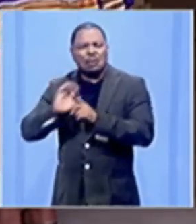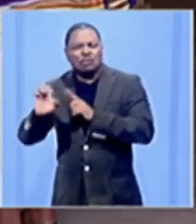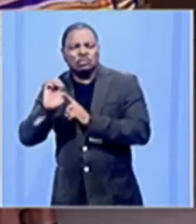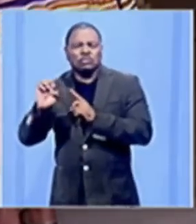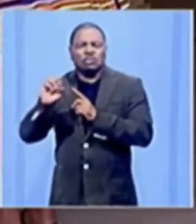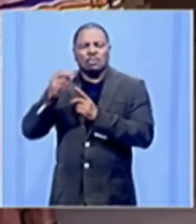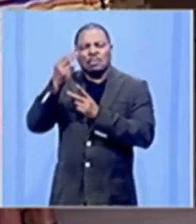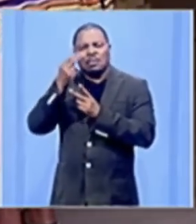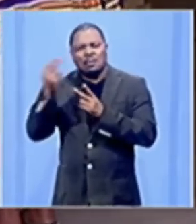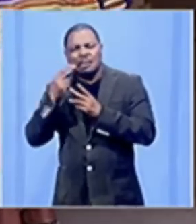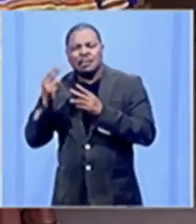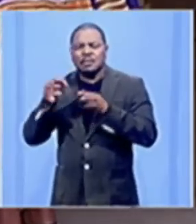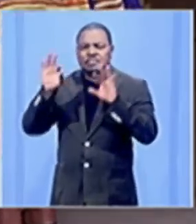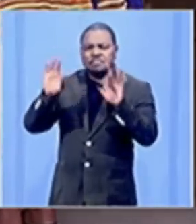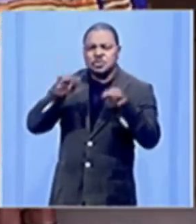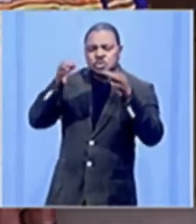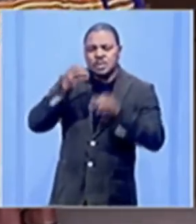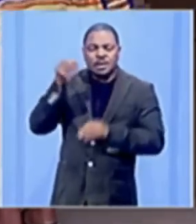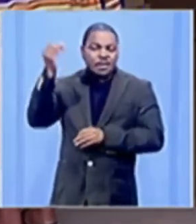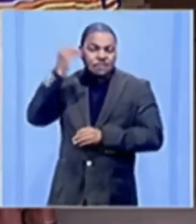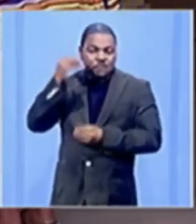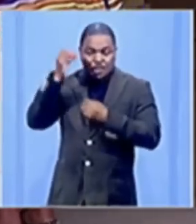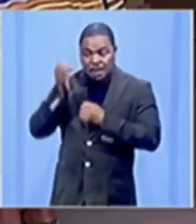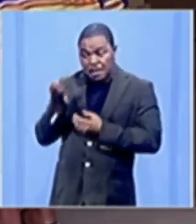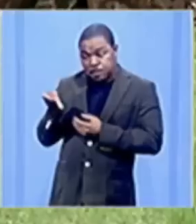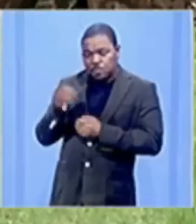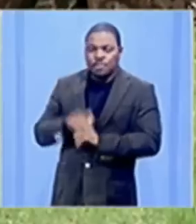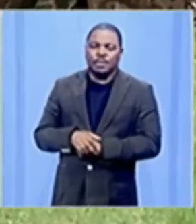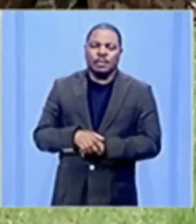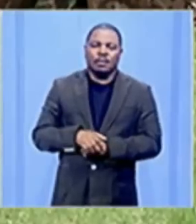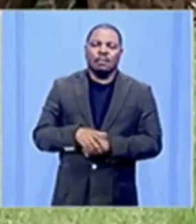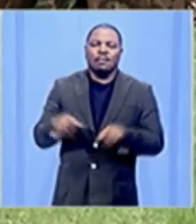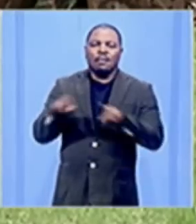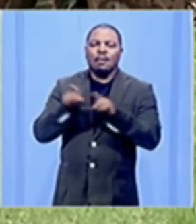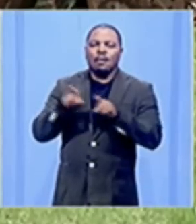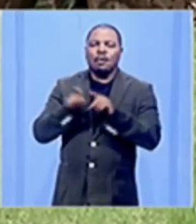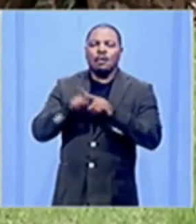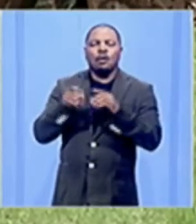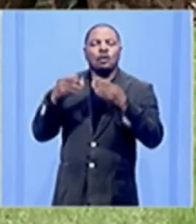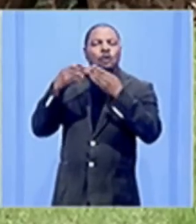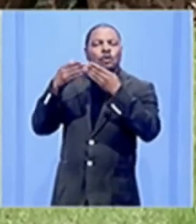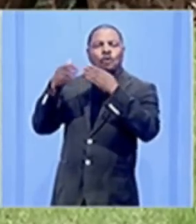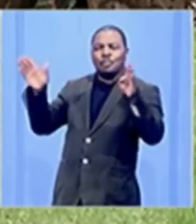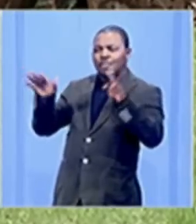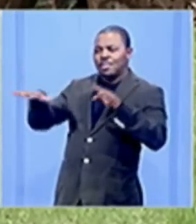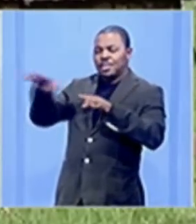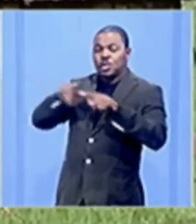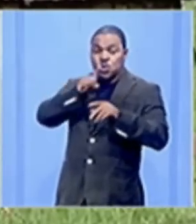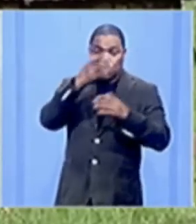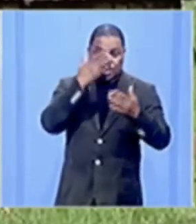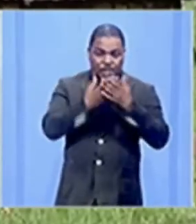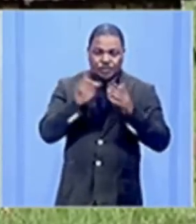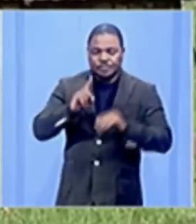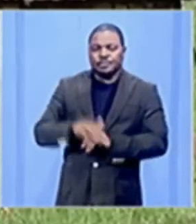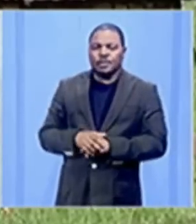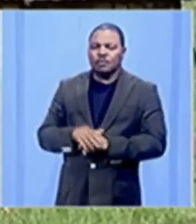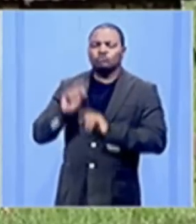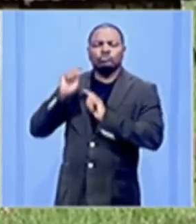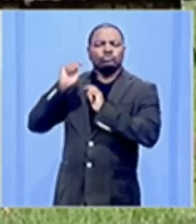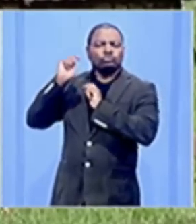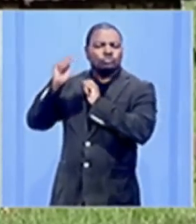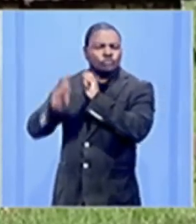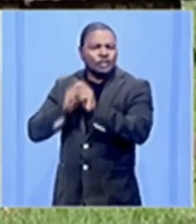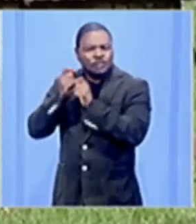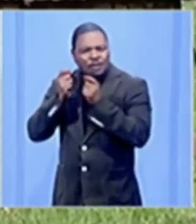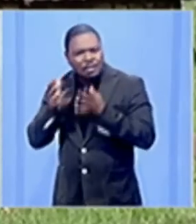botaki, mino ga mmogo le kitso. It's an open air museum, meaning you will be able to see our traditional